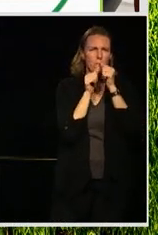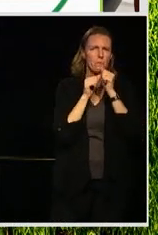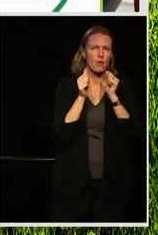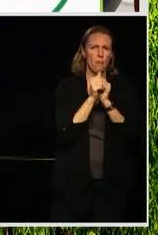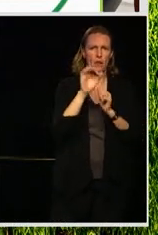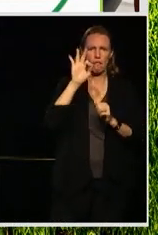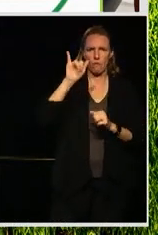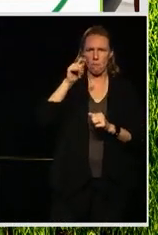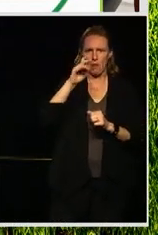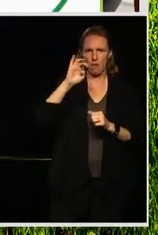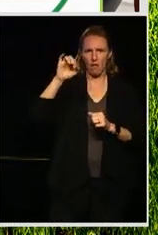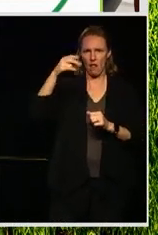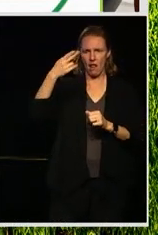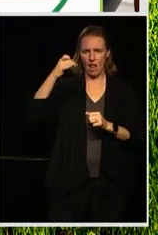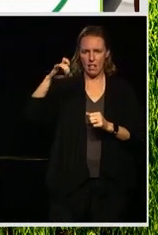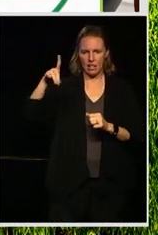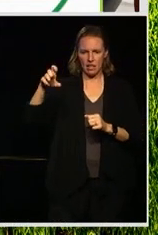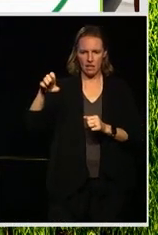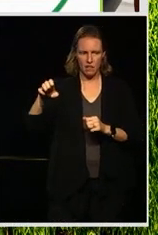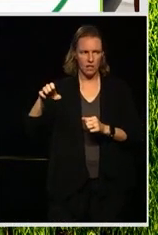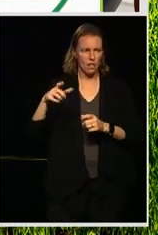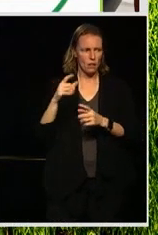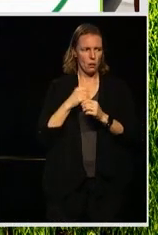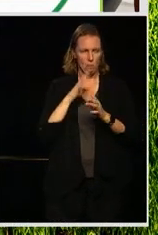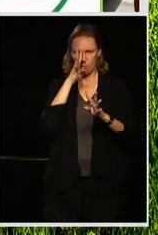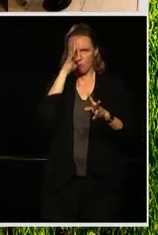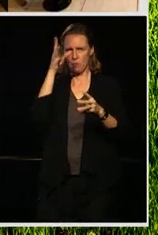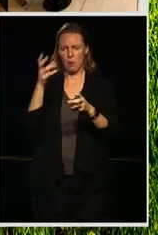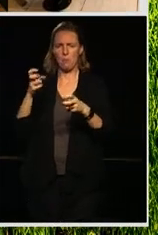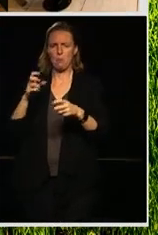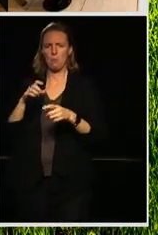formaldehyde. So we came up with the solution of soy glue.